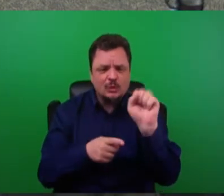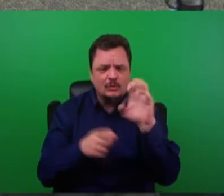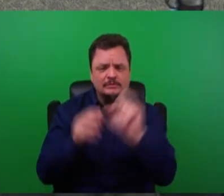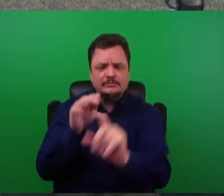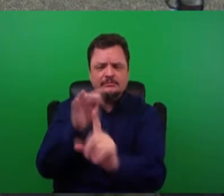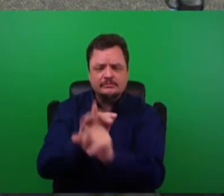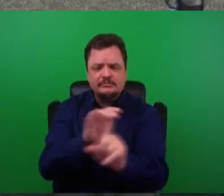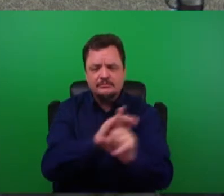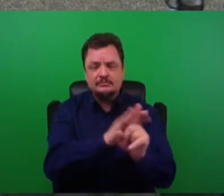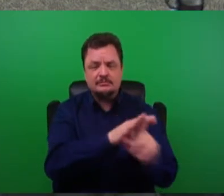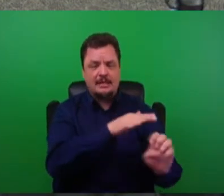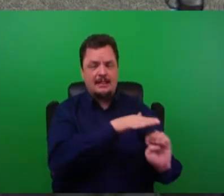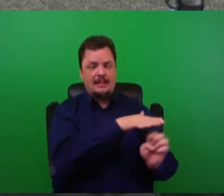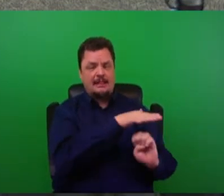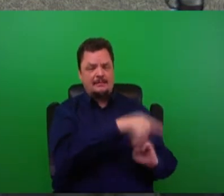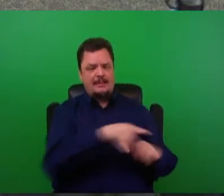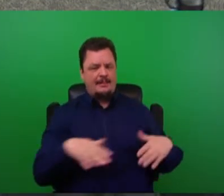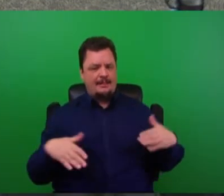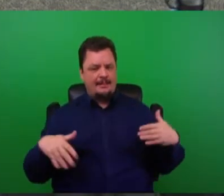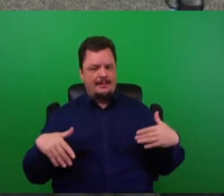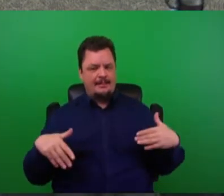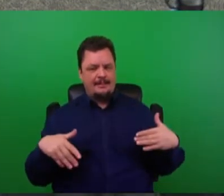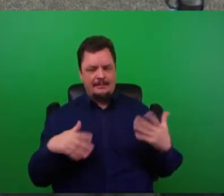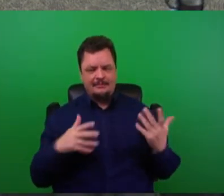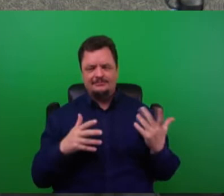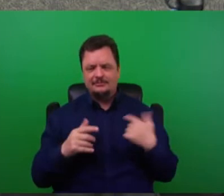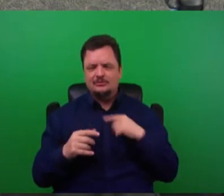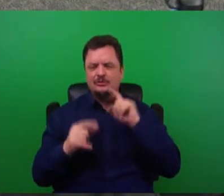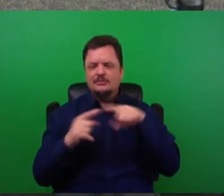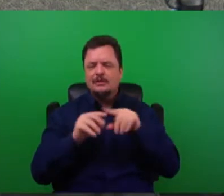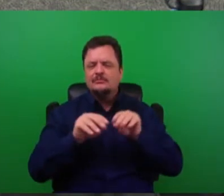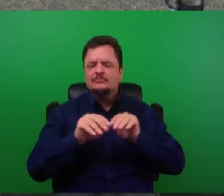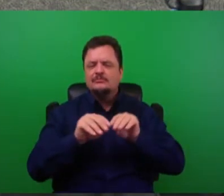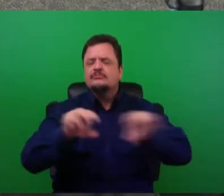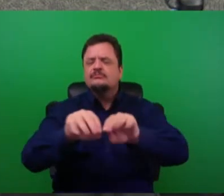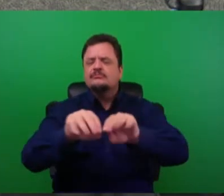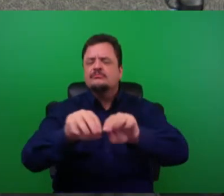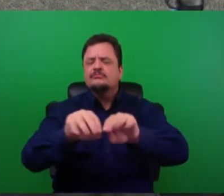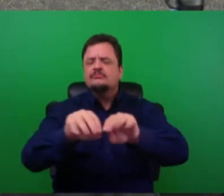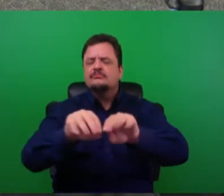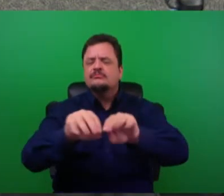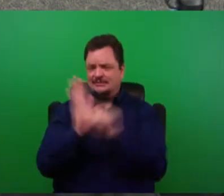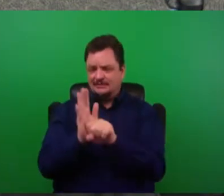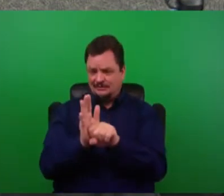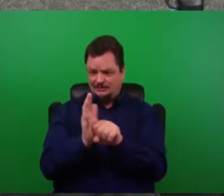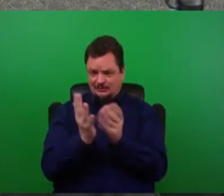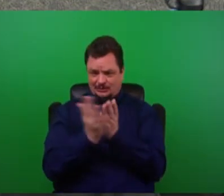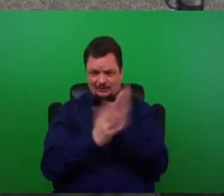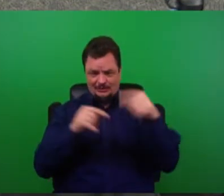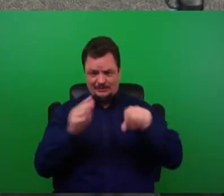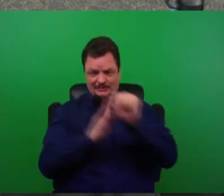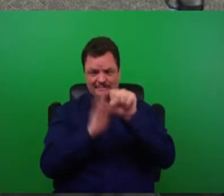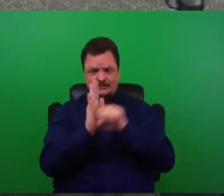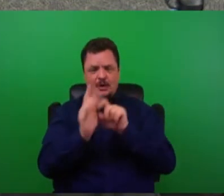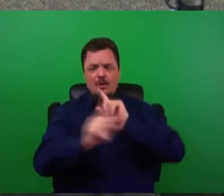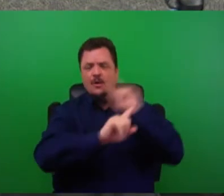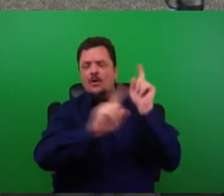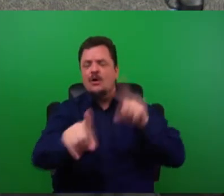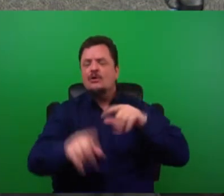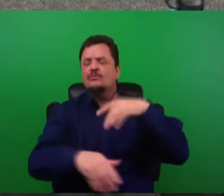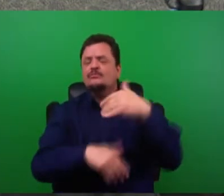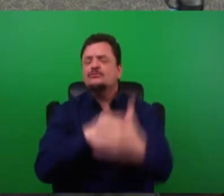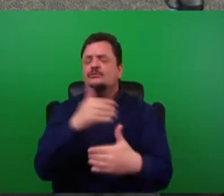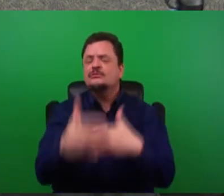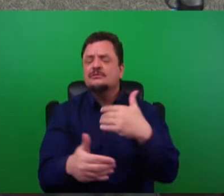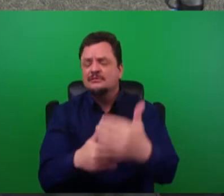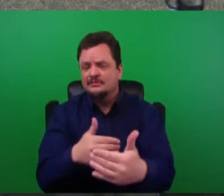the distribution from the state and through our state ordering process. Those orders have been delayed, so they're not on site.